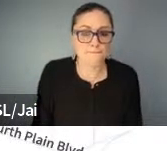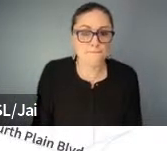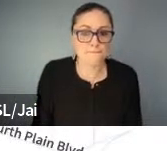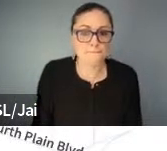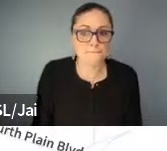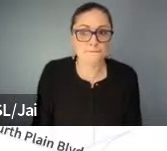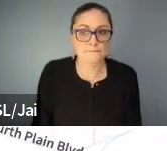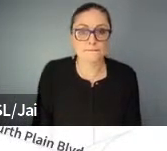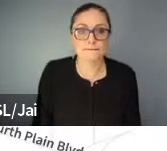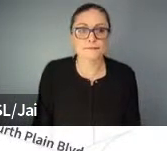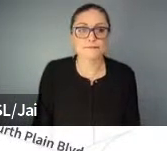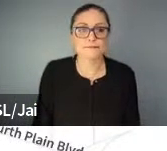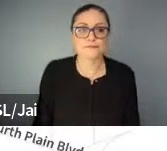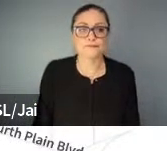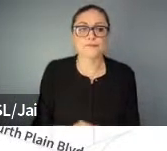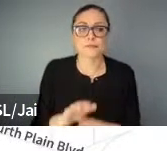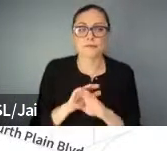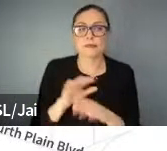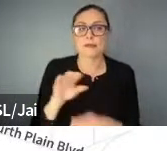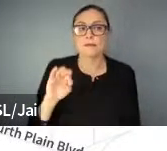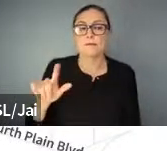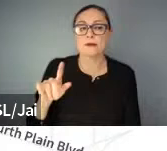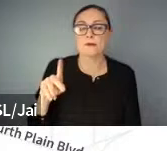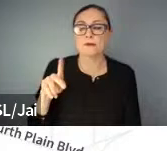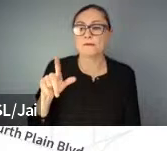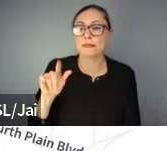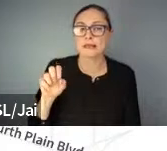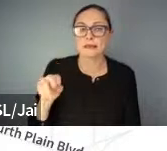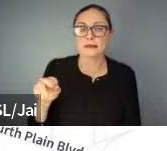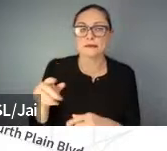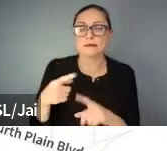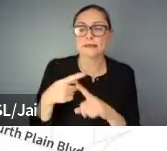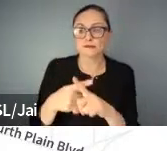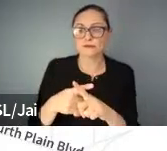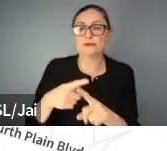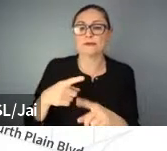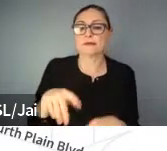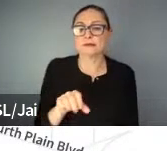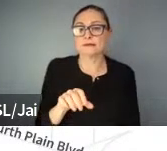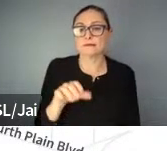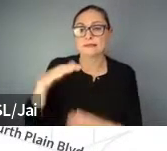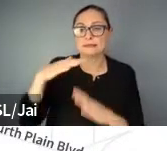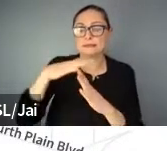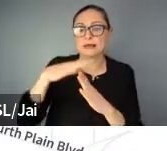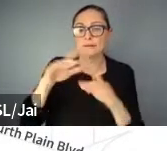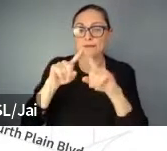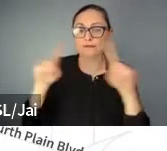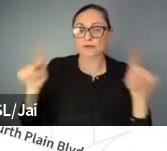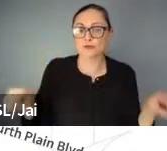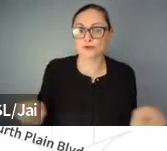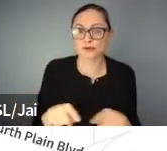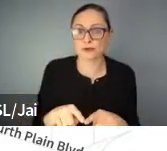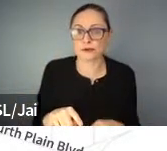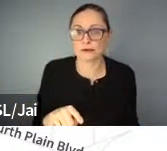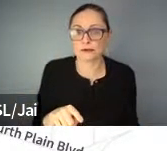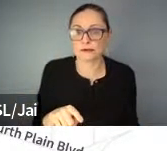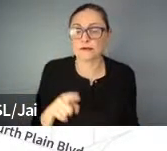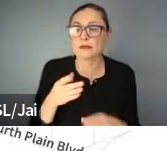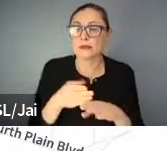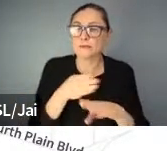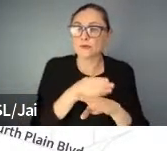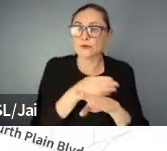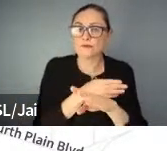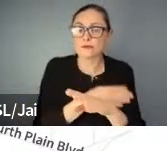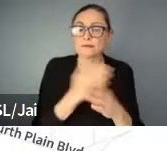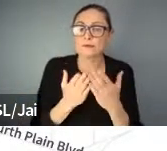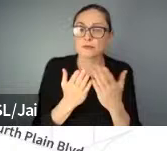Mill Plain interchange is at the bottom of the screen, and then Fourth Plain at the top of the screen. The improvements being